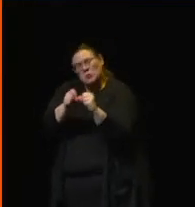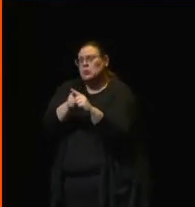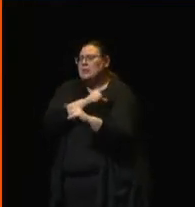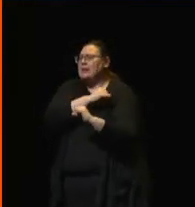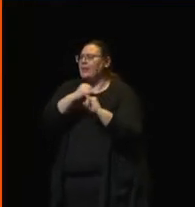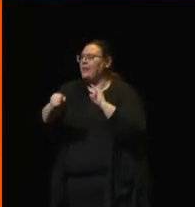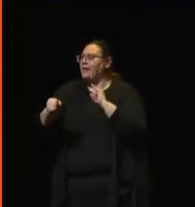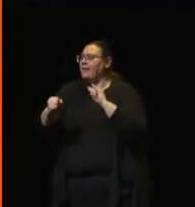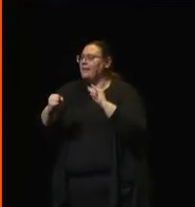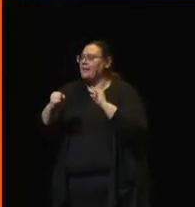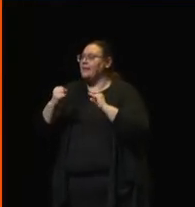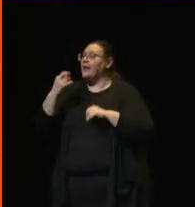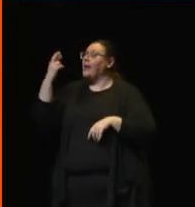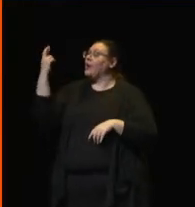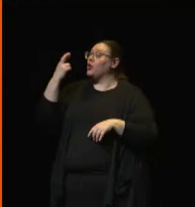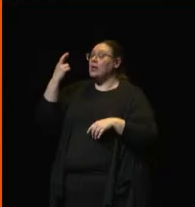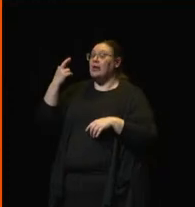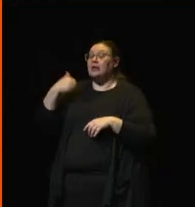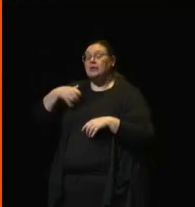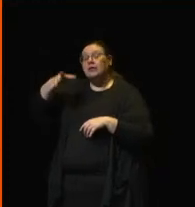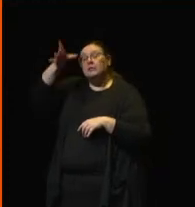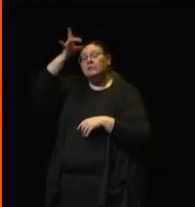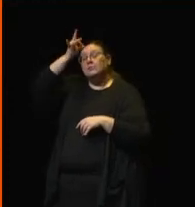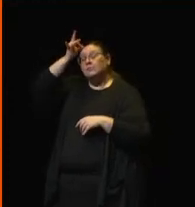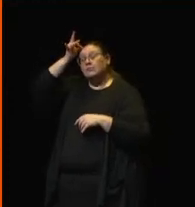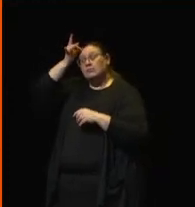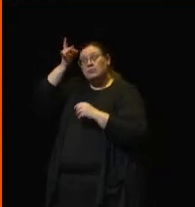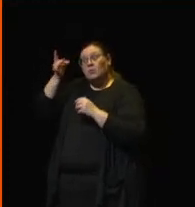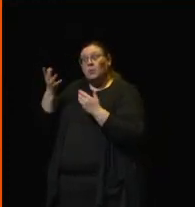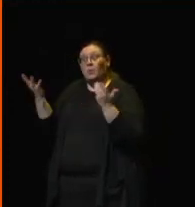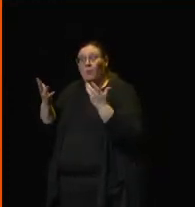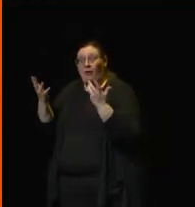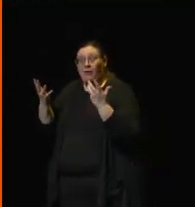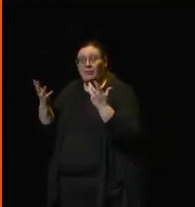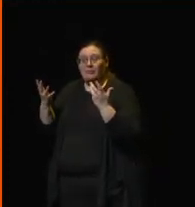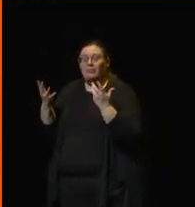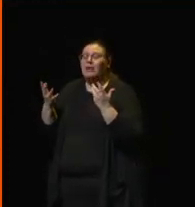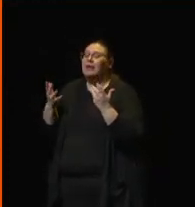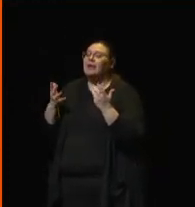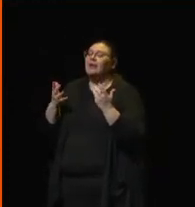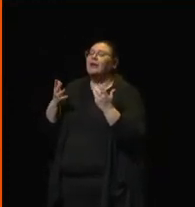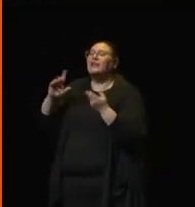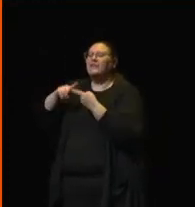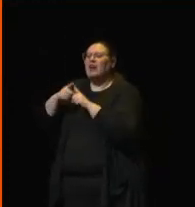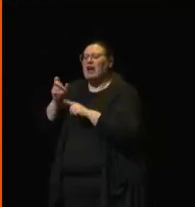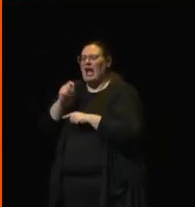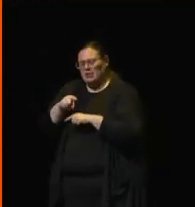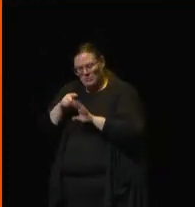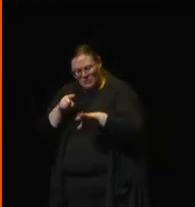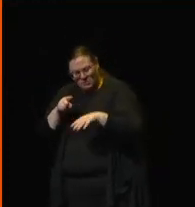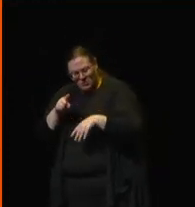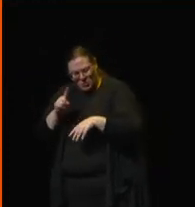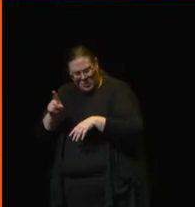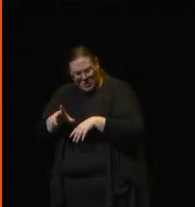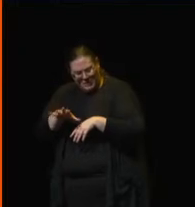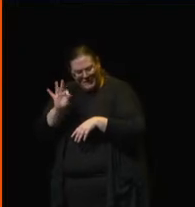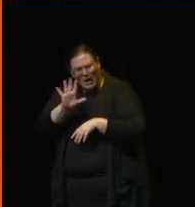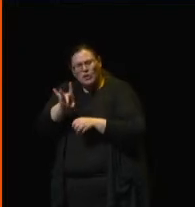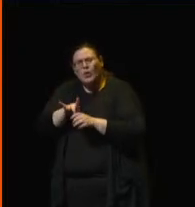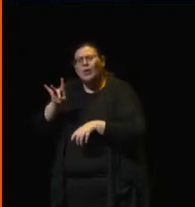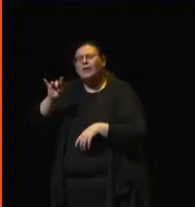what will stay with me much longer is the answer he gave to a friend who asked where he found his